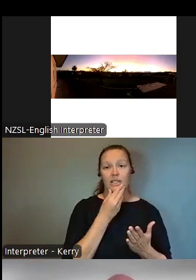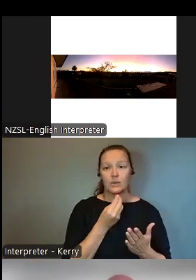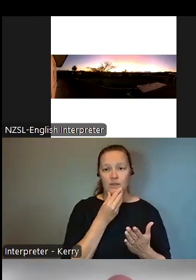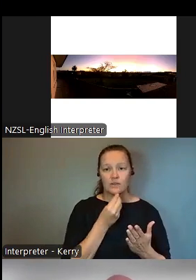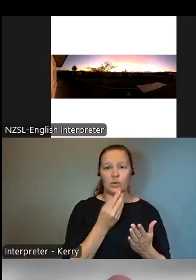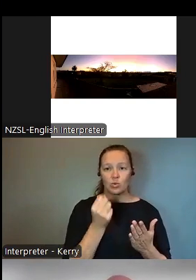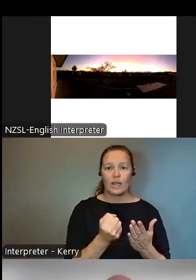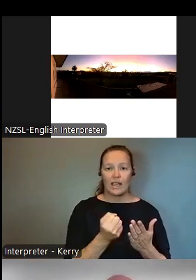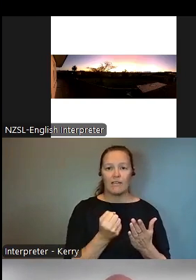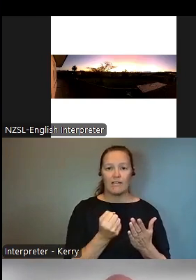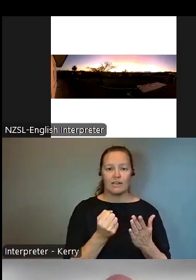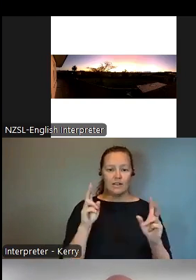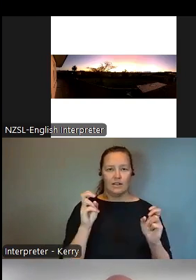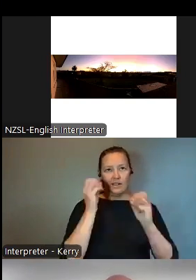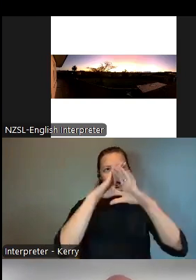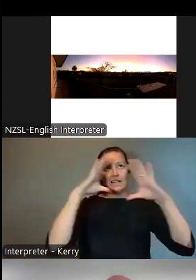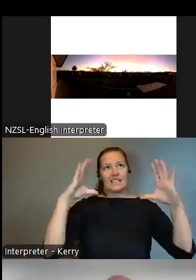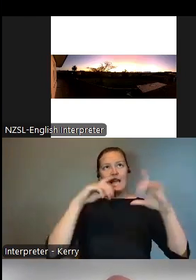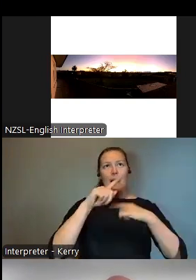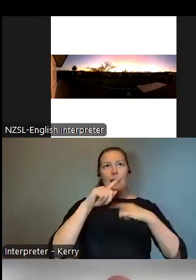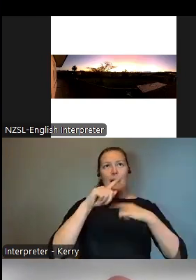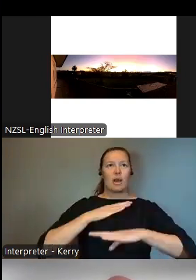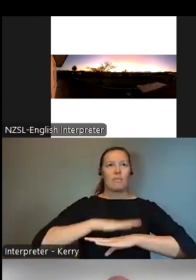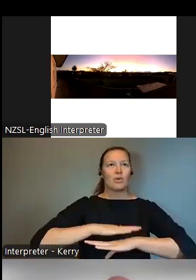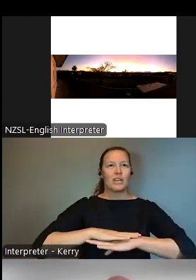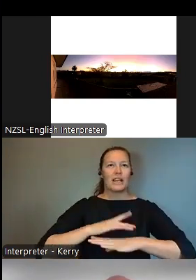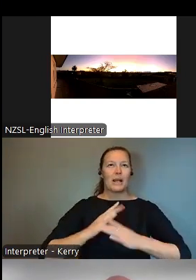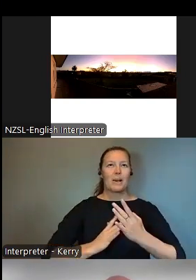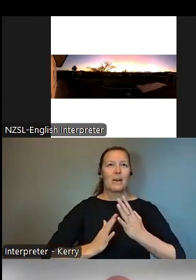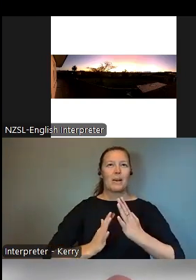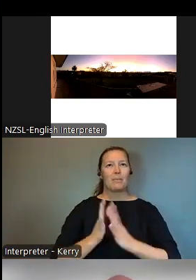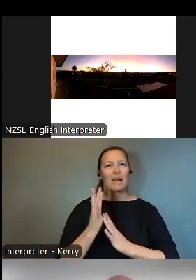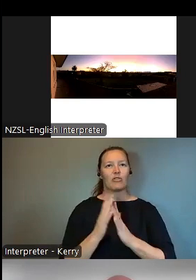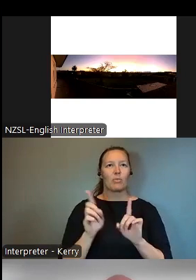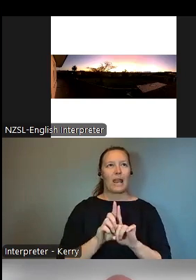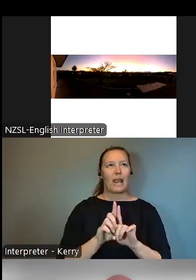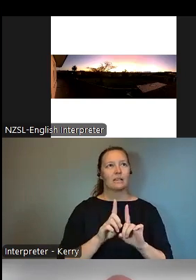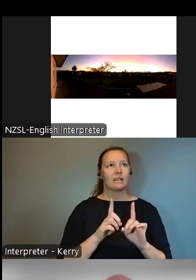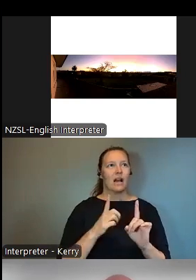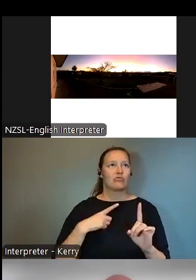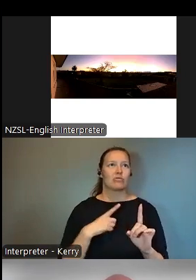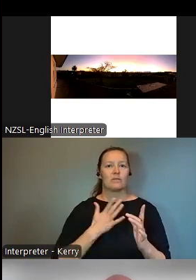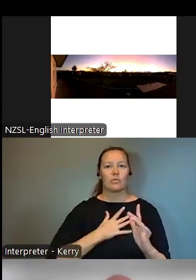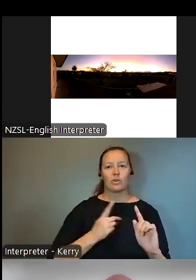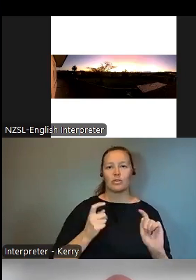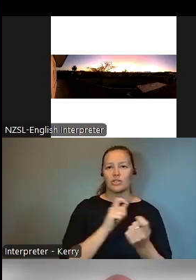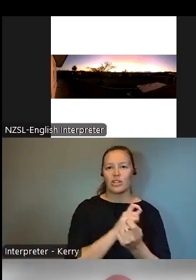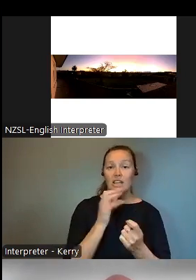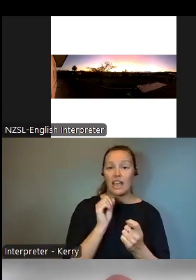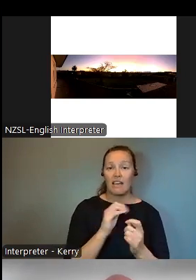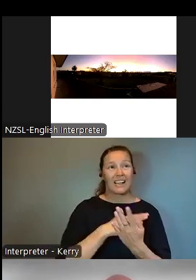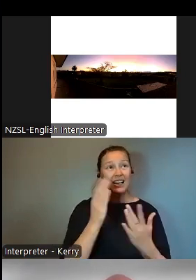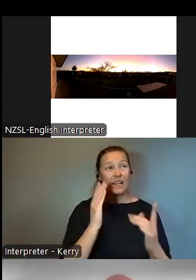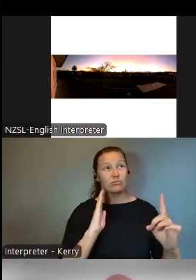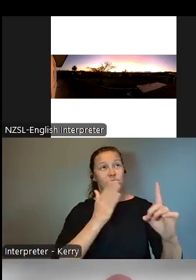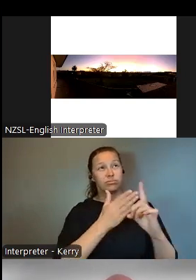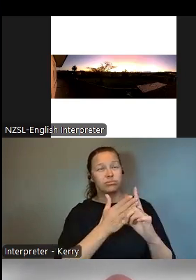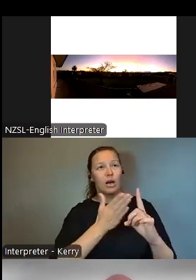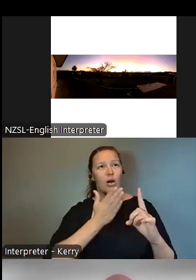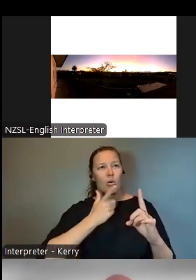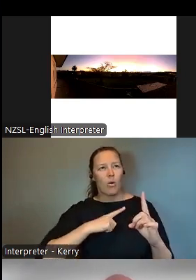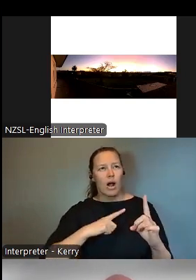burning platform, a compelling reason to change. Do you have a clear and compelling reason for